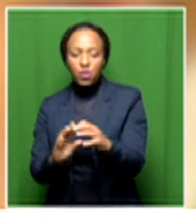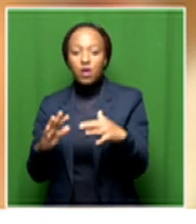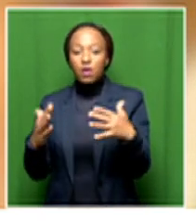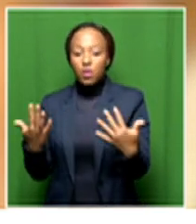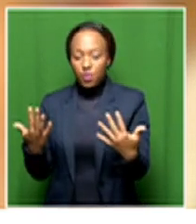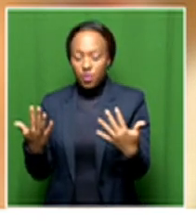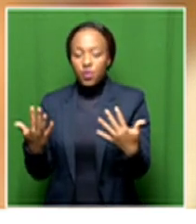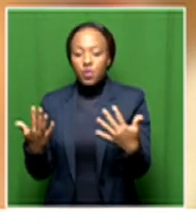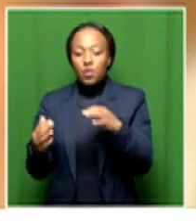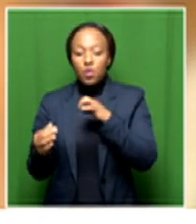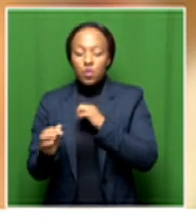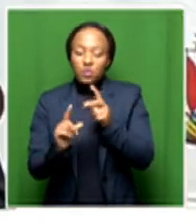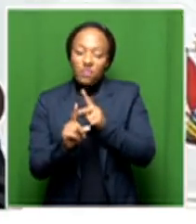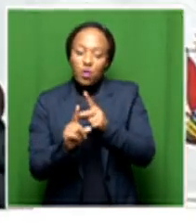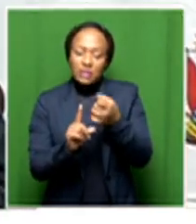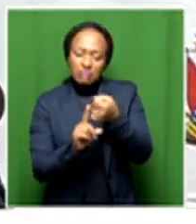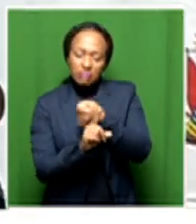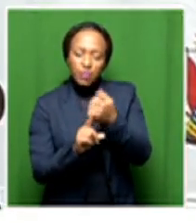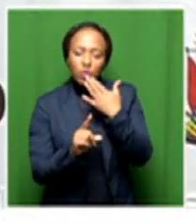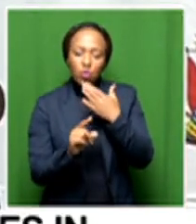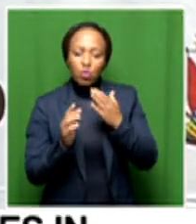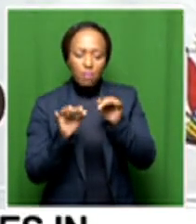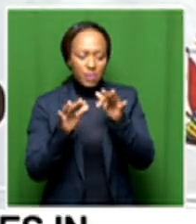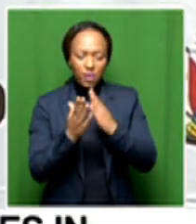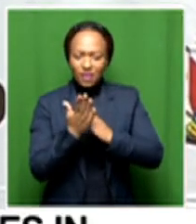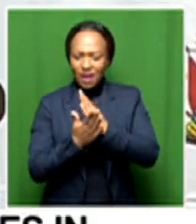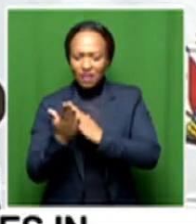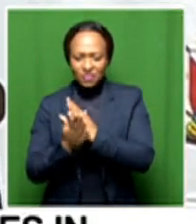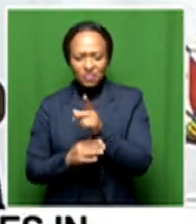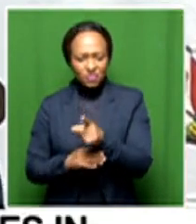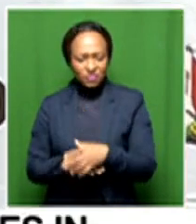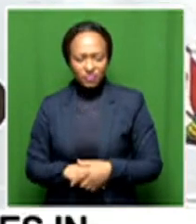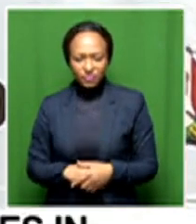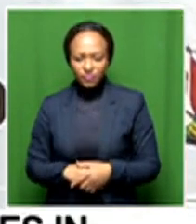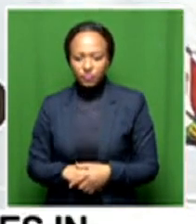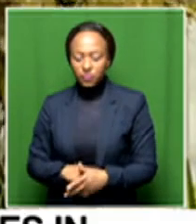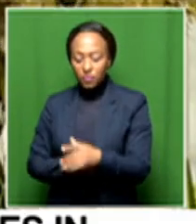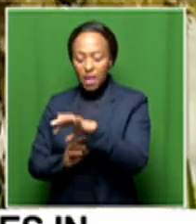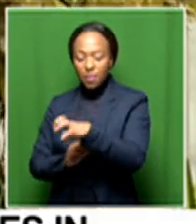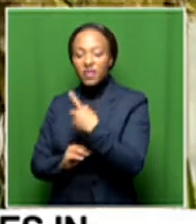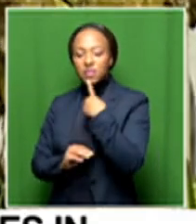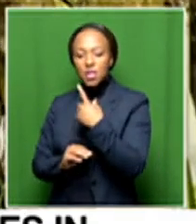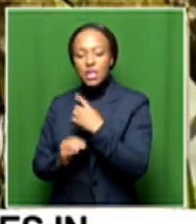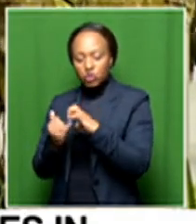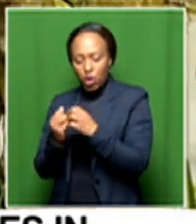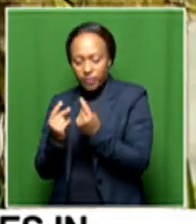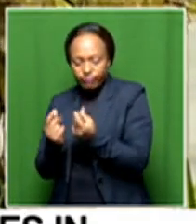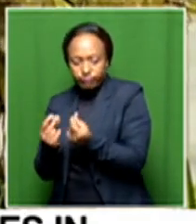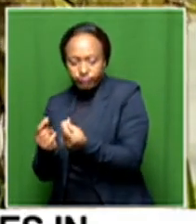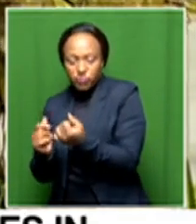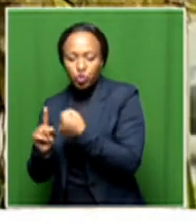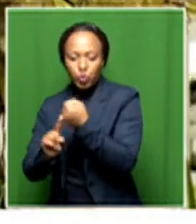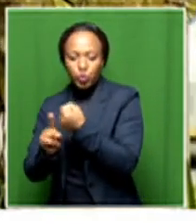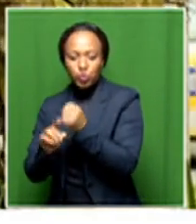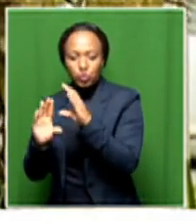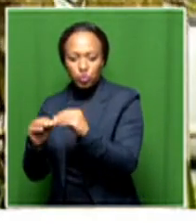that result in the violation of people's rights. The Provincial Treasury says it's moving with the necessary speed. Any person